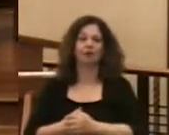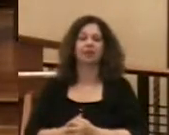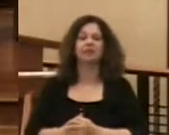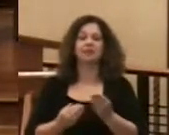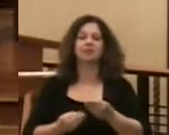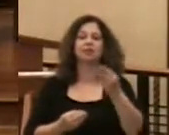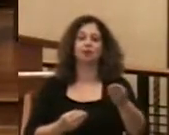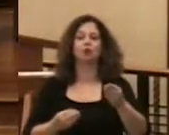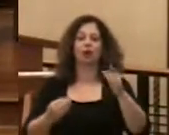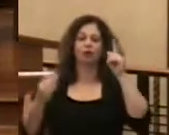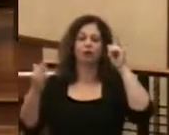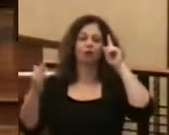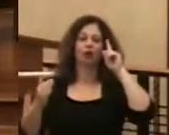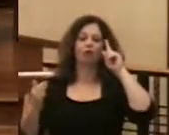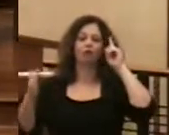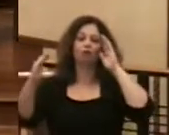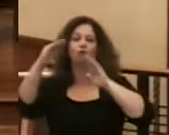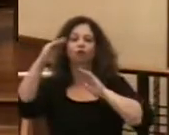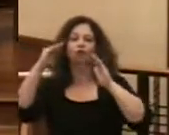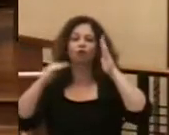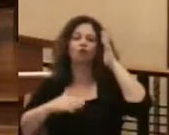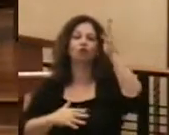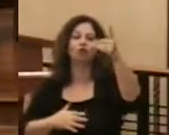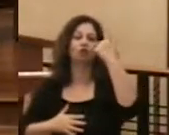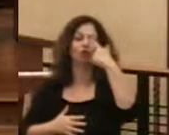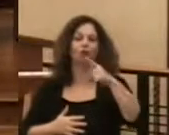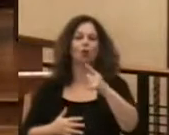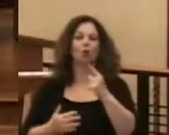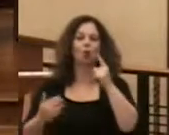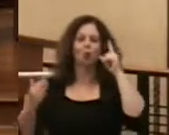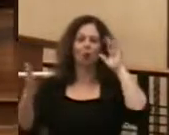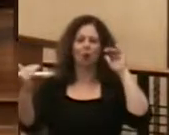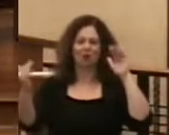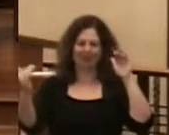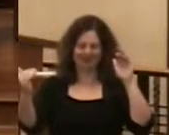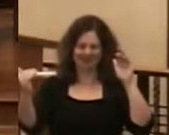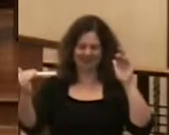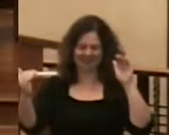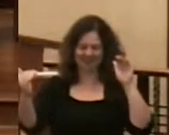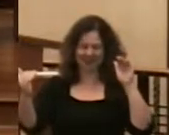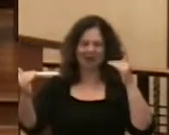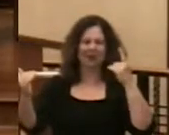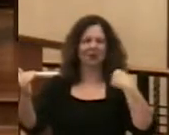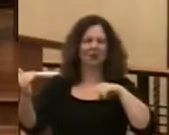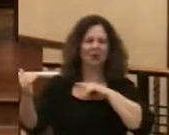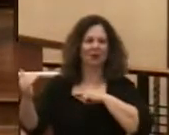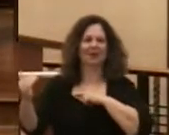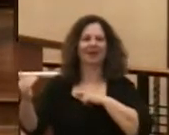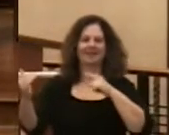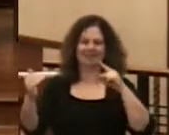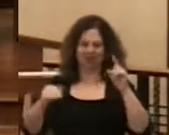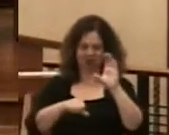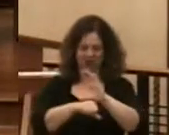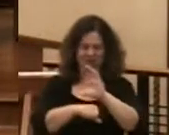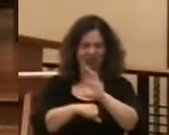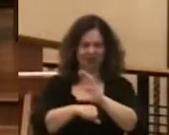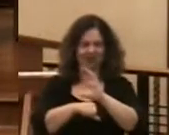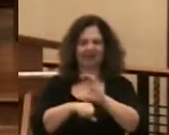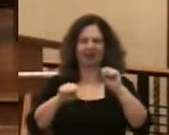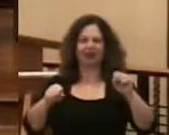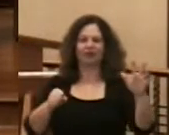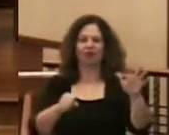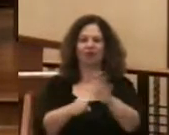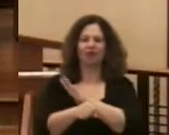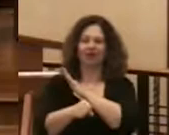you a future with hope." This past month, the stewardship campaign emphasized how we as a congregation can fulfill